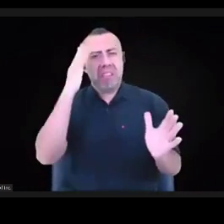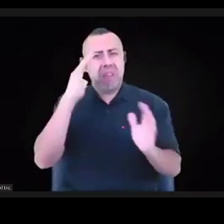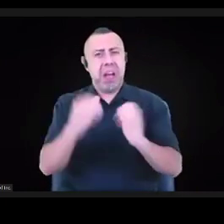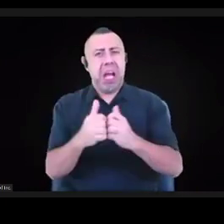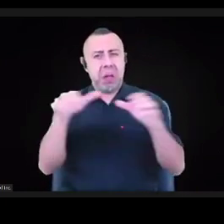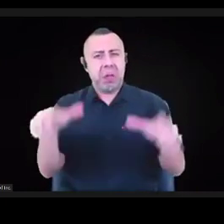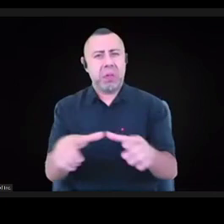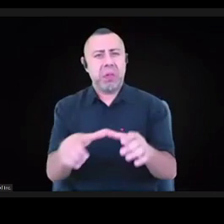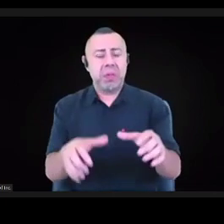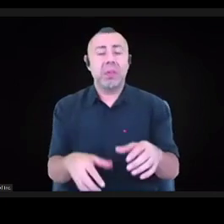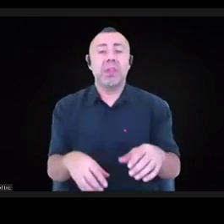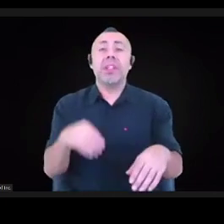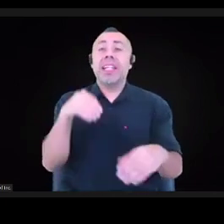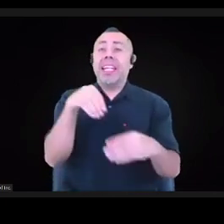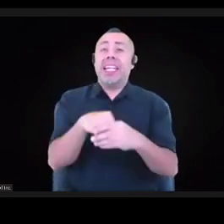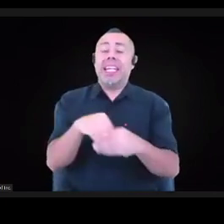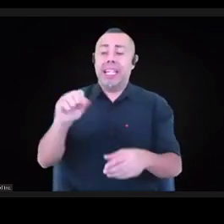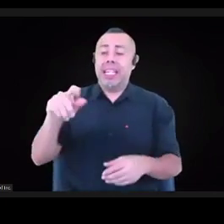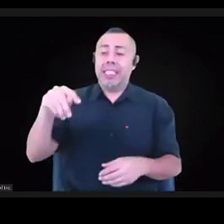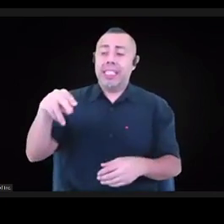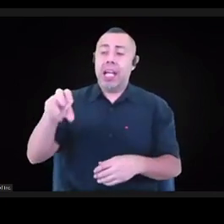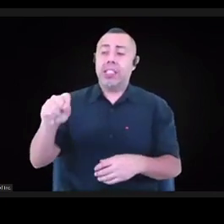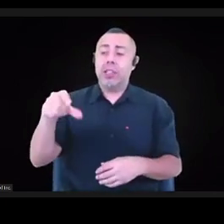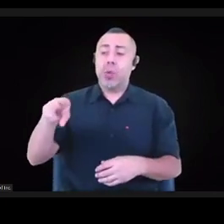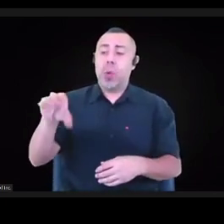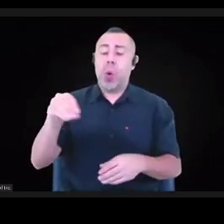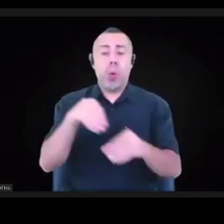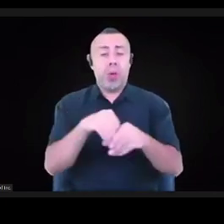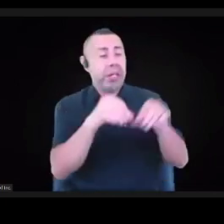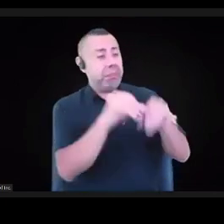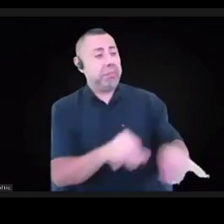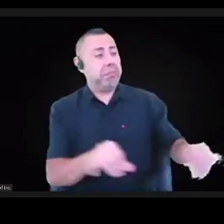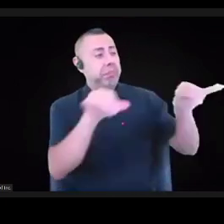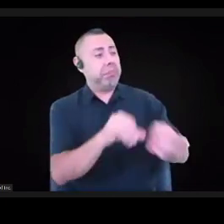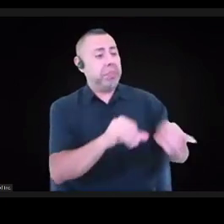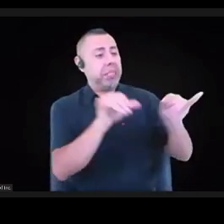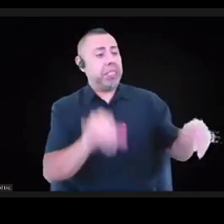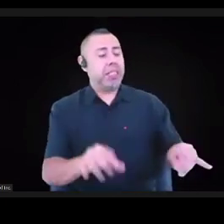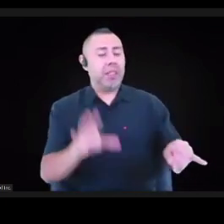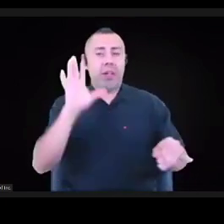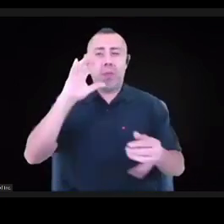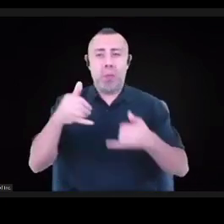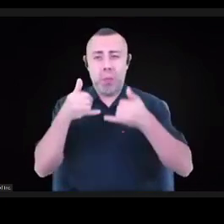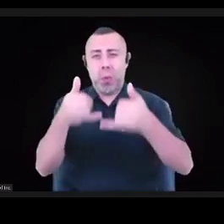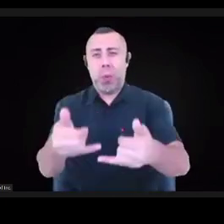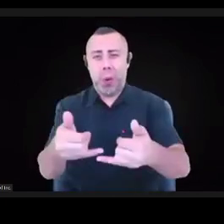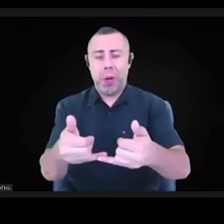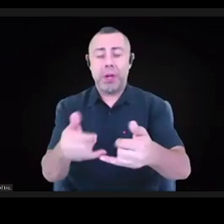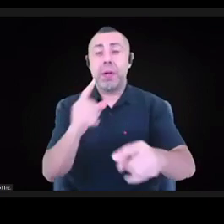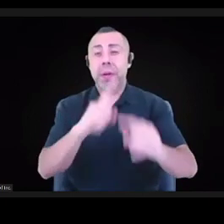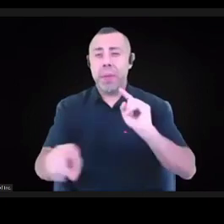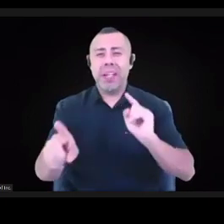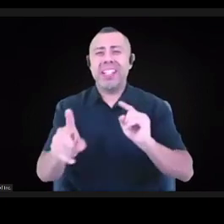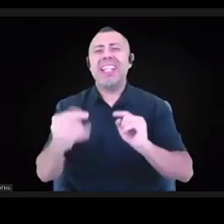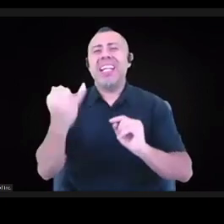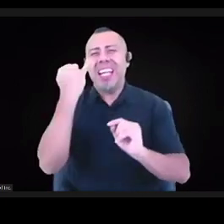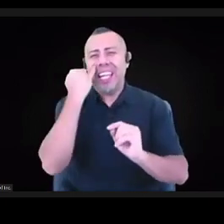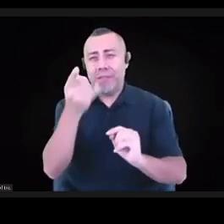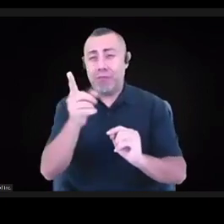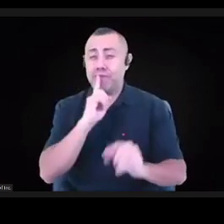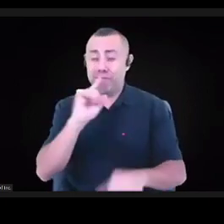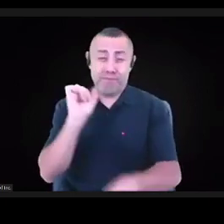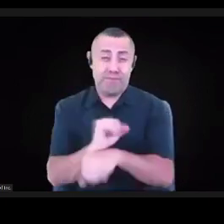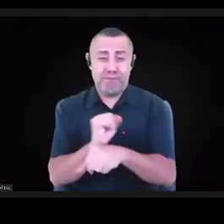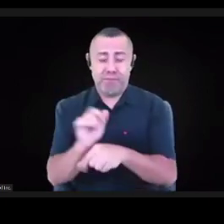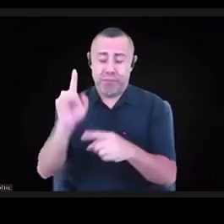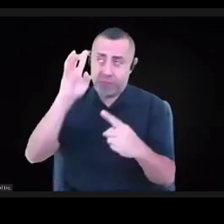for doing so. However, if we're really about reimagining systems for justice, it's not only